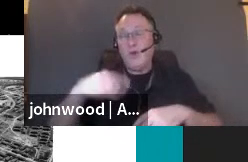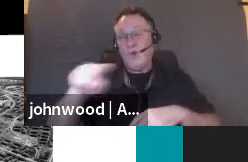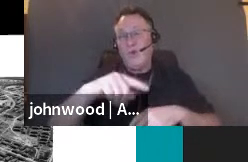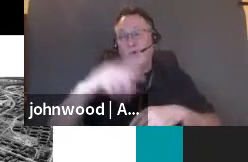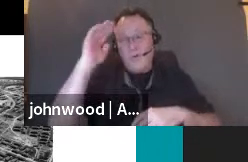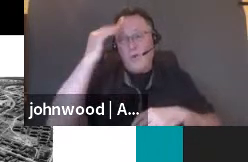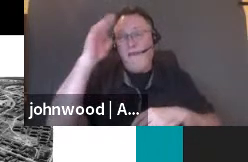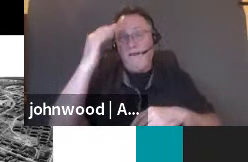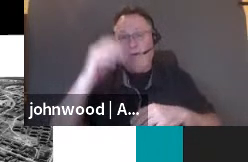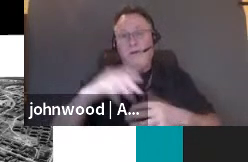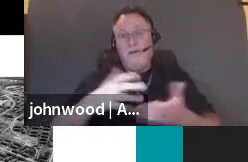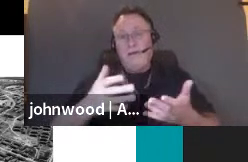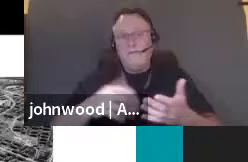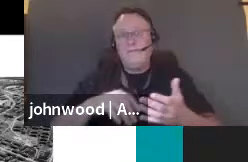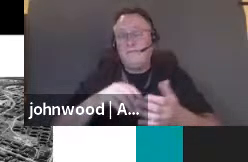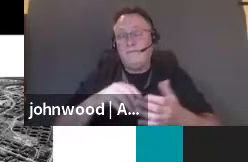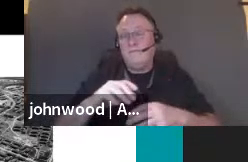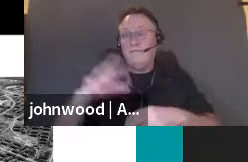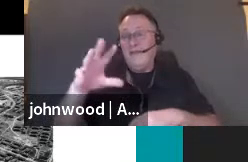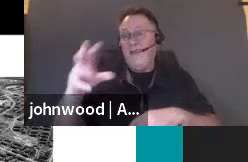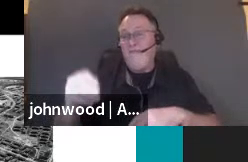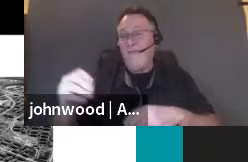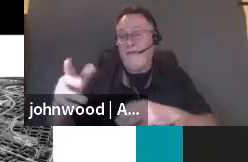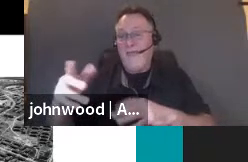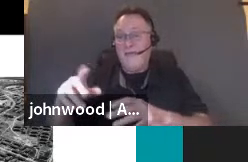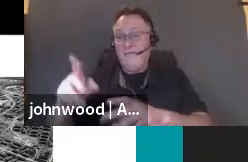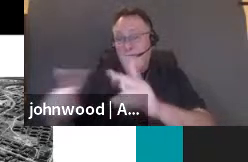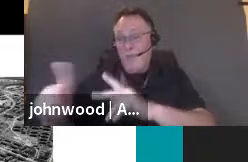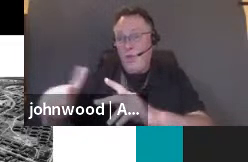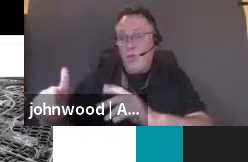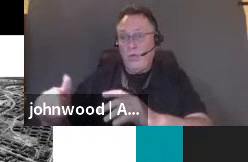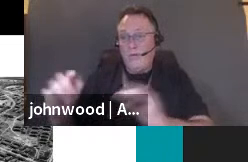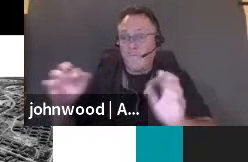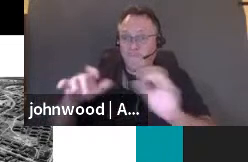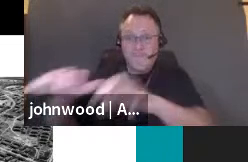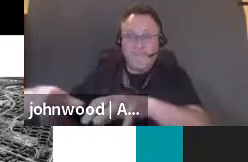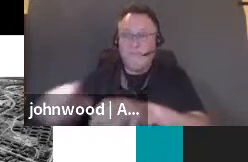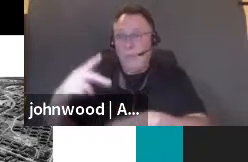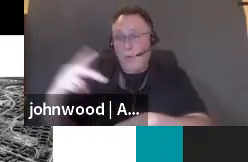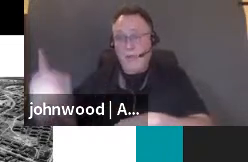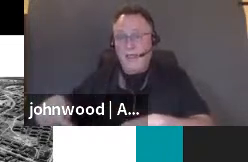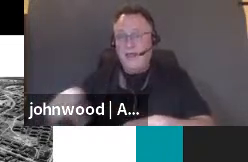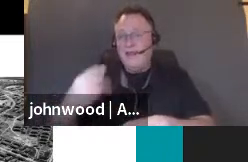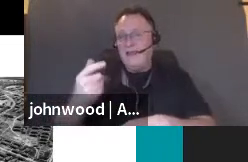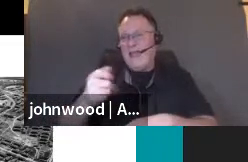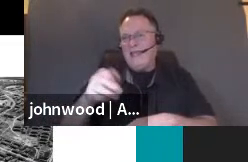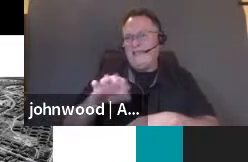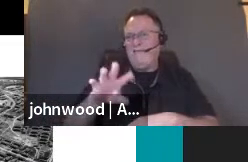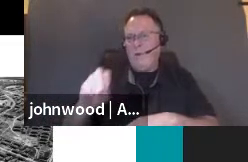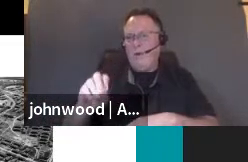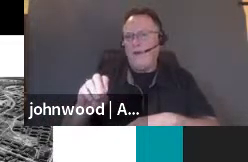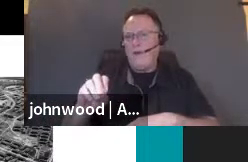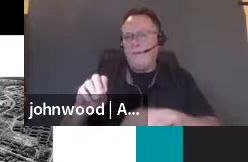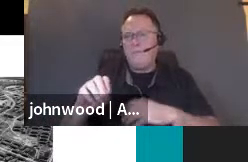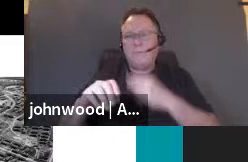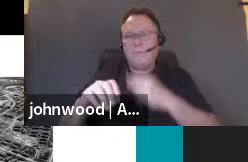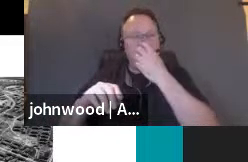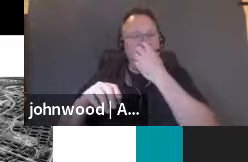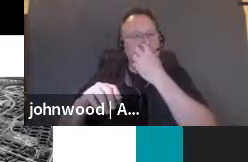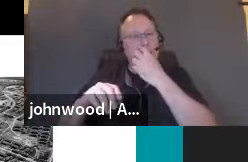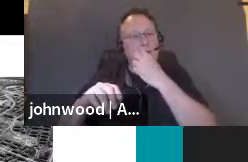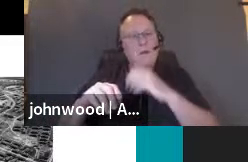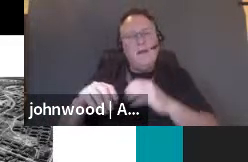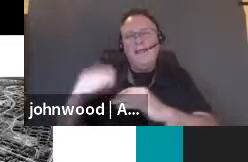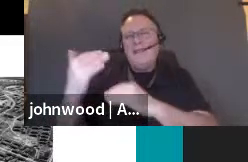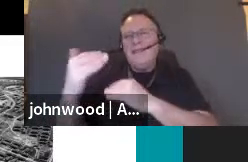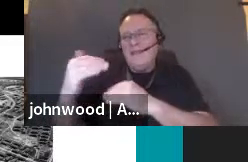when the African-American community grew in Portland in the 1940s, the enforced segregation limited areas